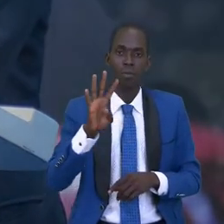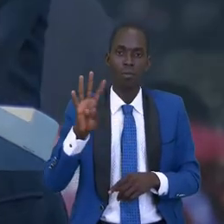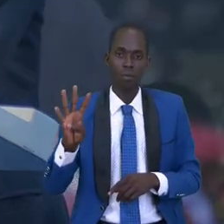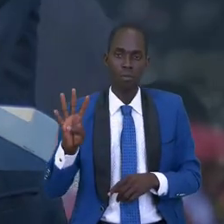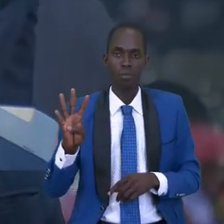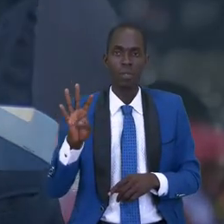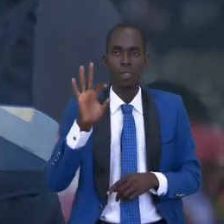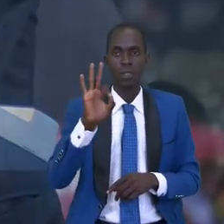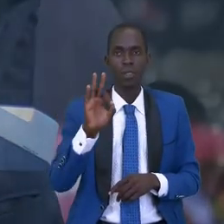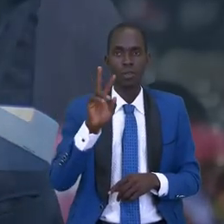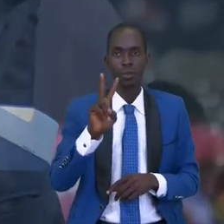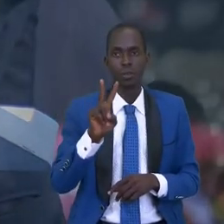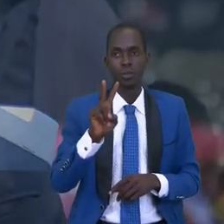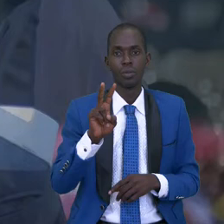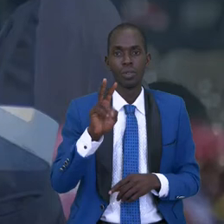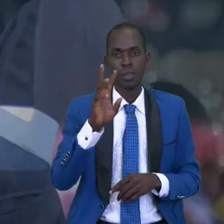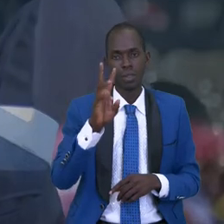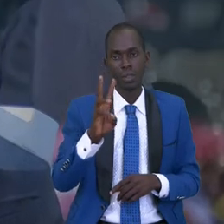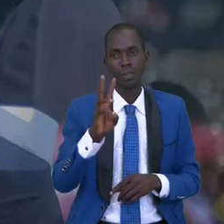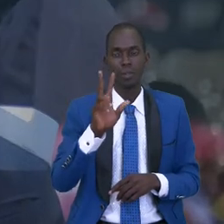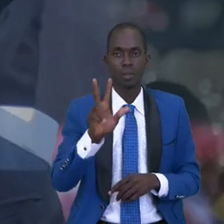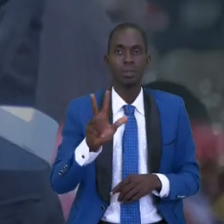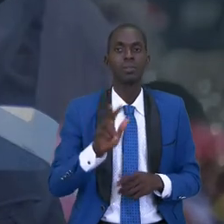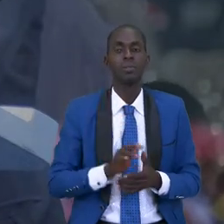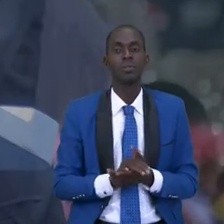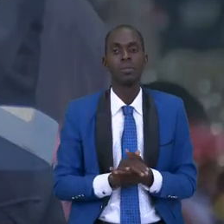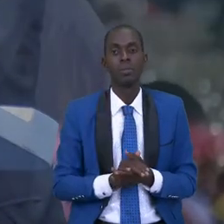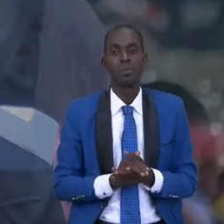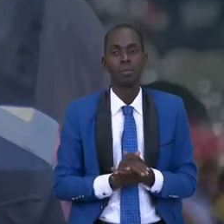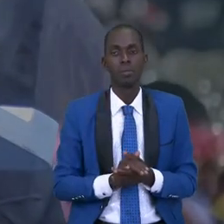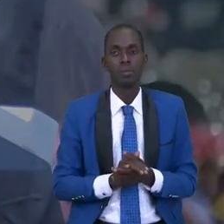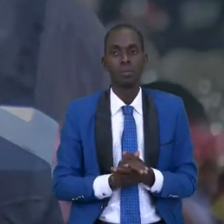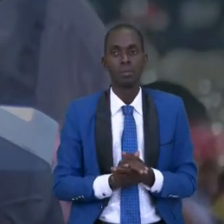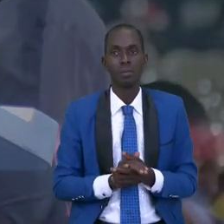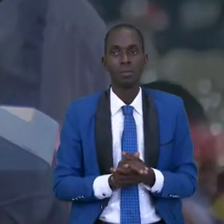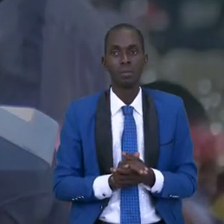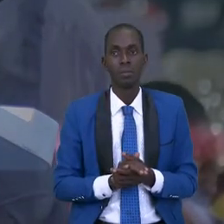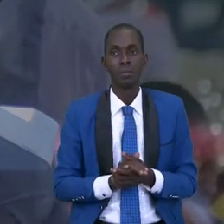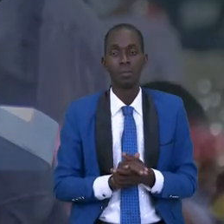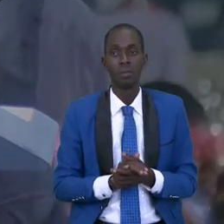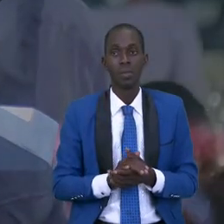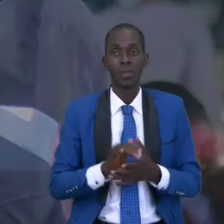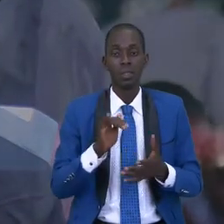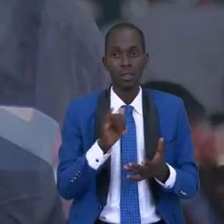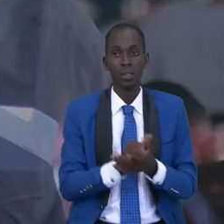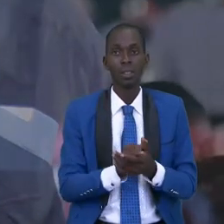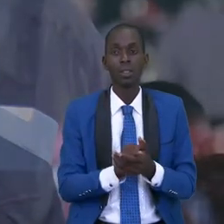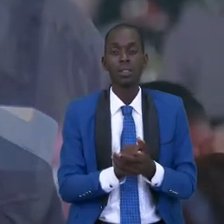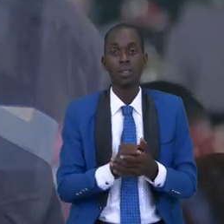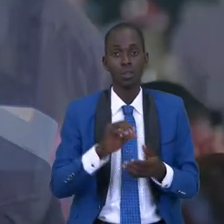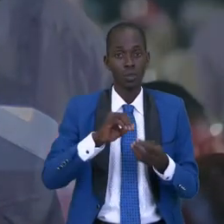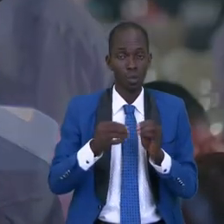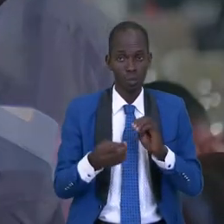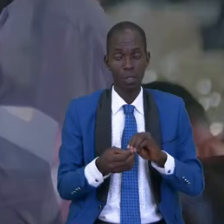+234 915 444 9263. The number is also on your